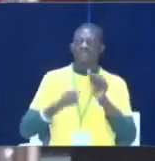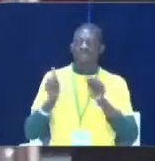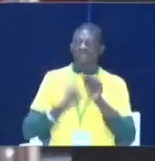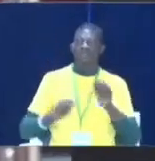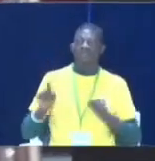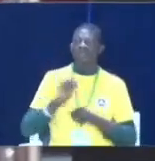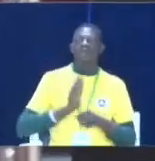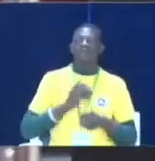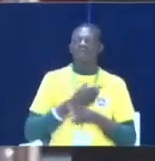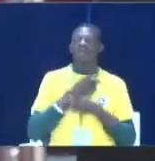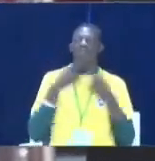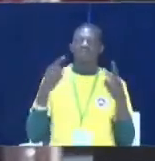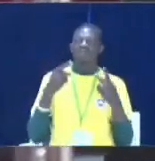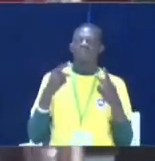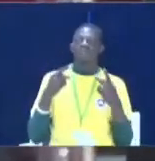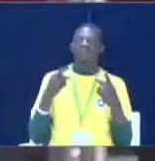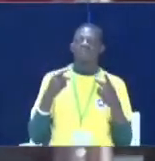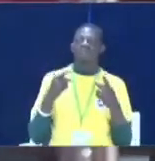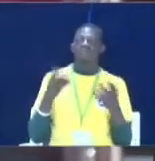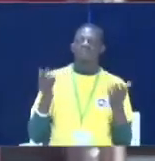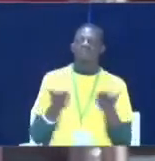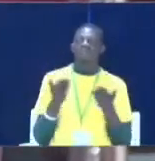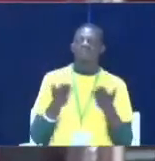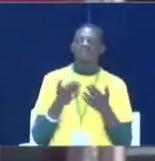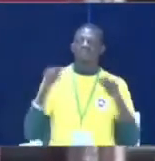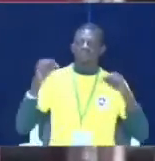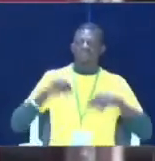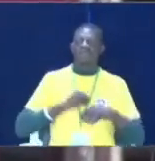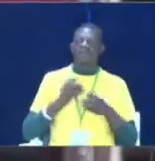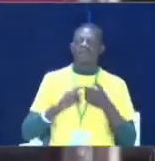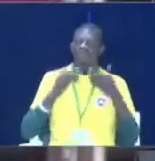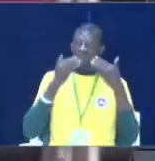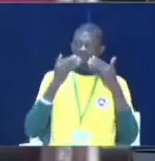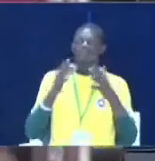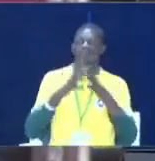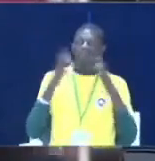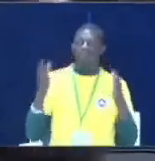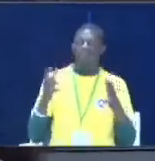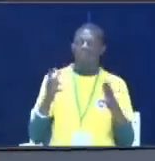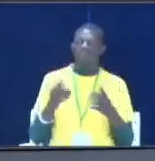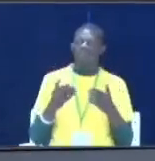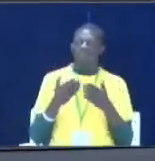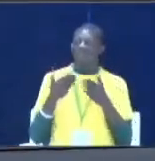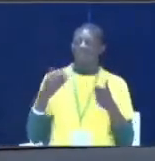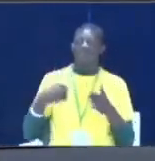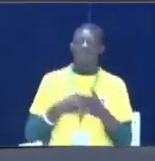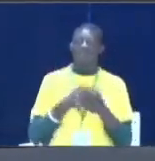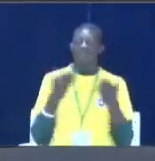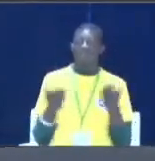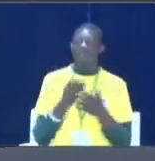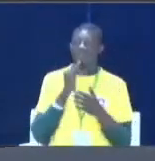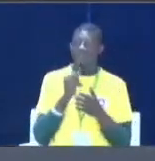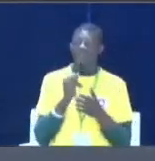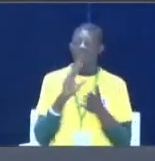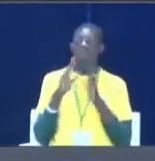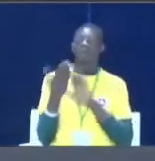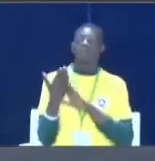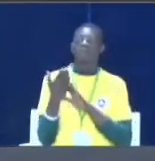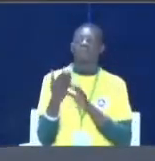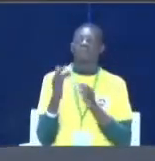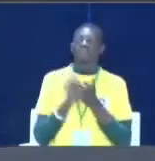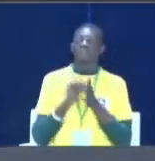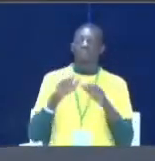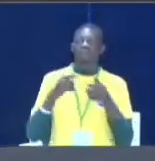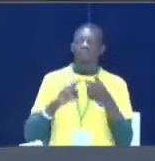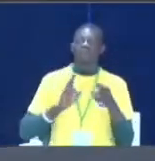our pastors here tonight, I want to say thank you so much. Before me tonight is a topic that has been given